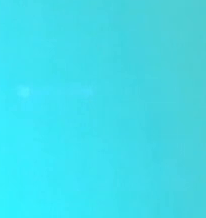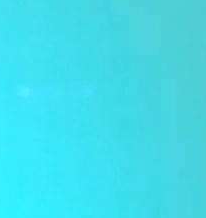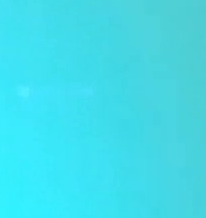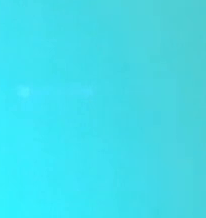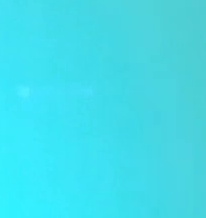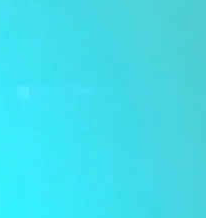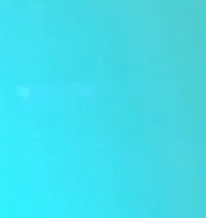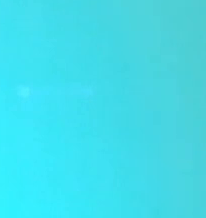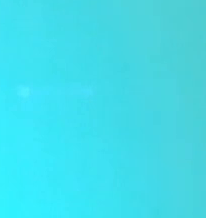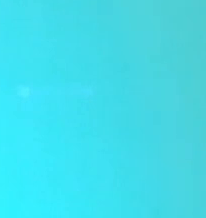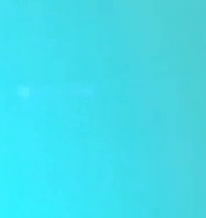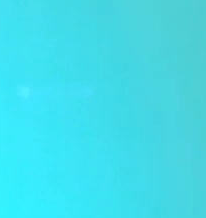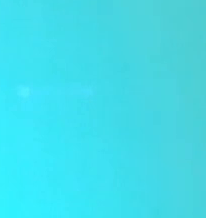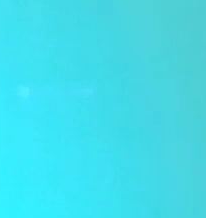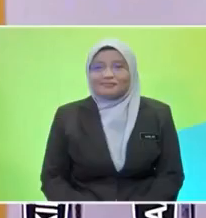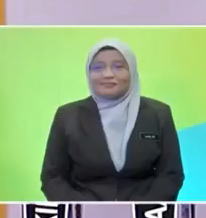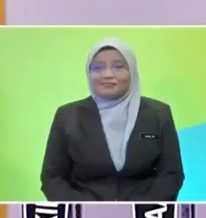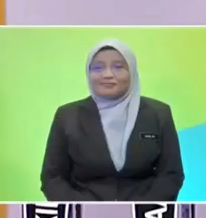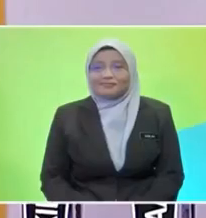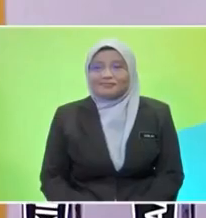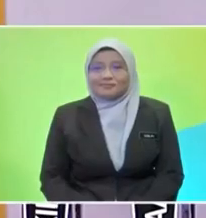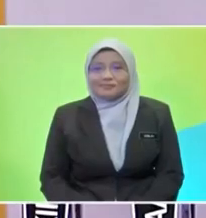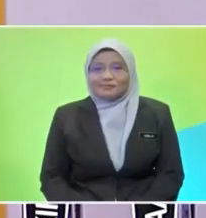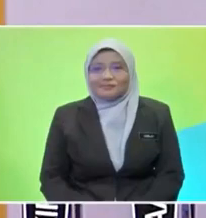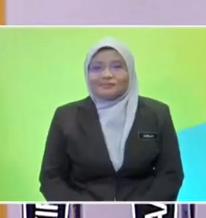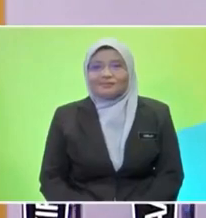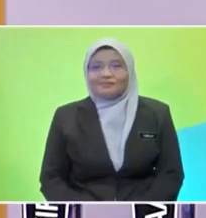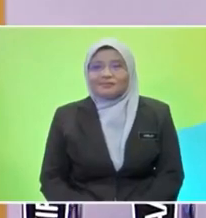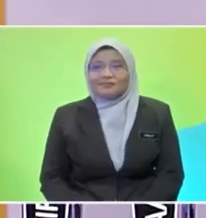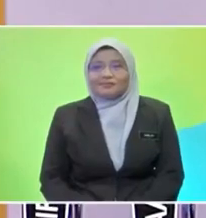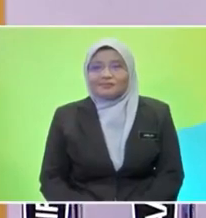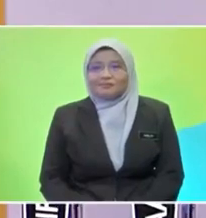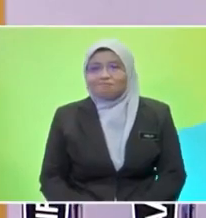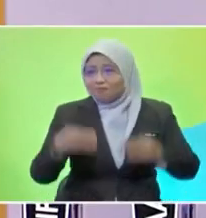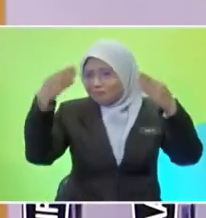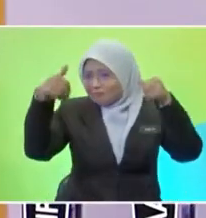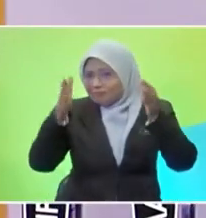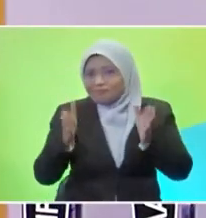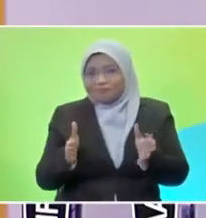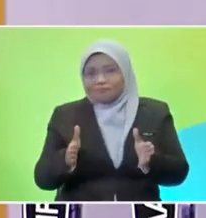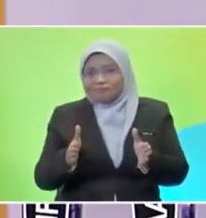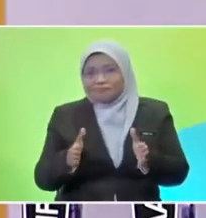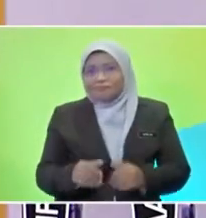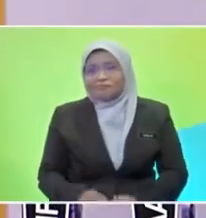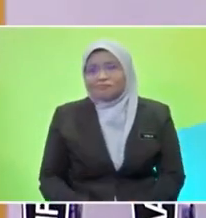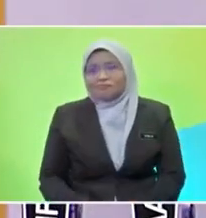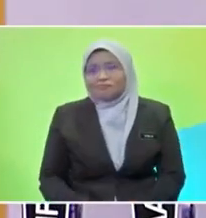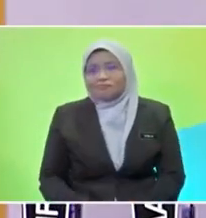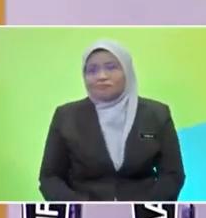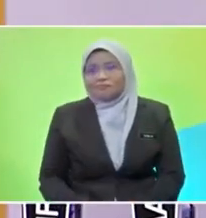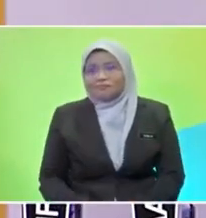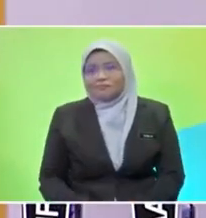Teacher Nabila said yes, she loves to sing. I'm sure she has a wonderful voice there as well. And Teacher Haiqal, there's so much energy that we have